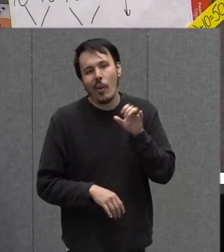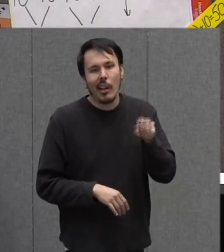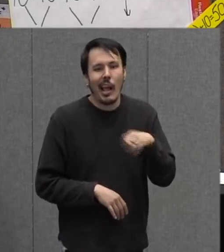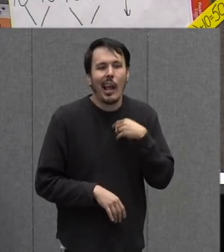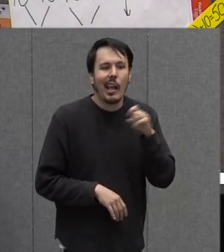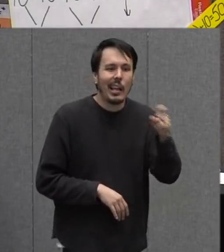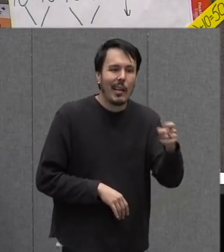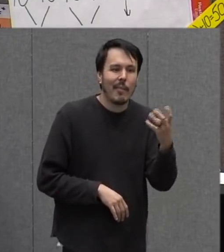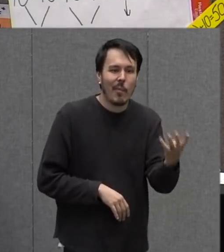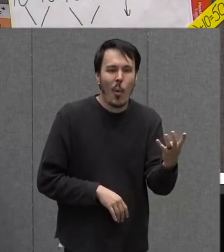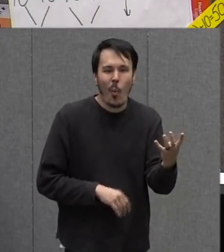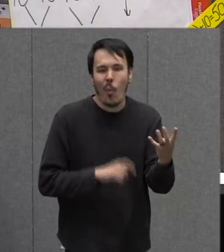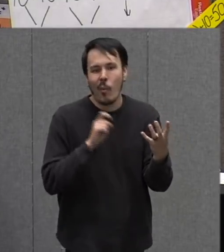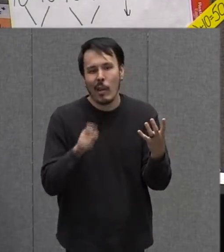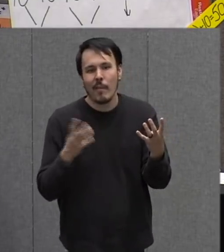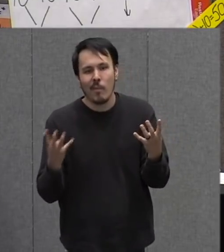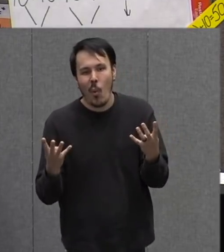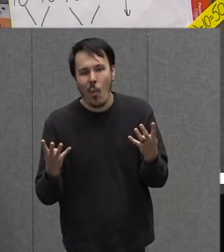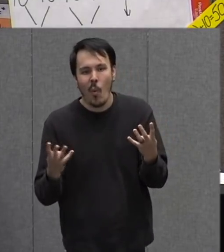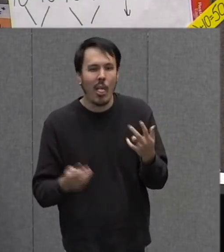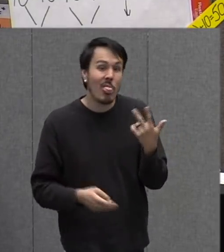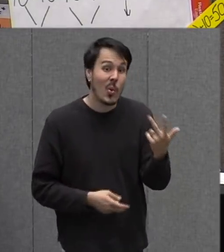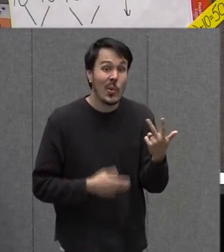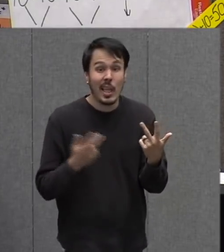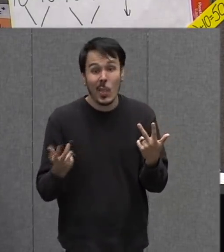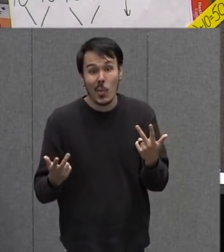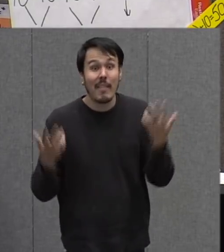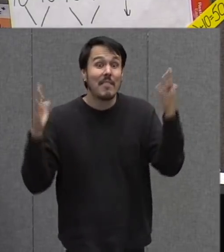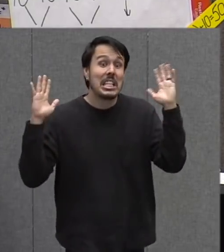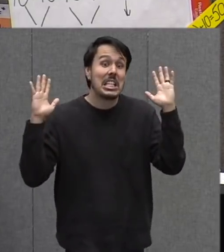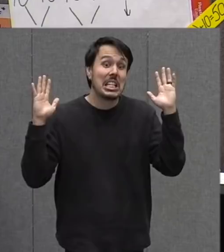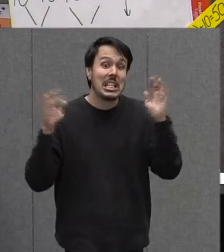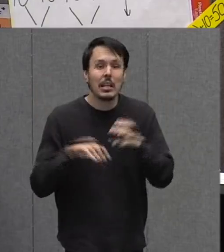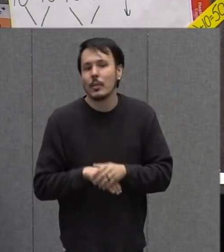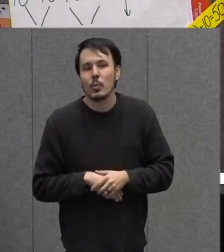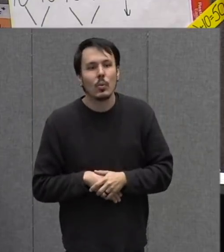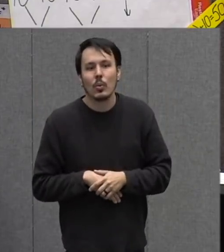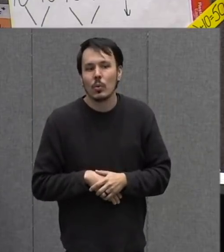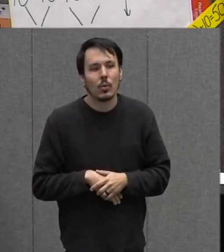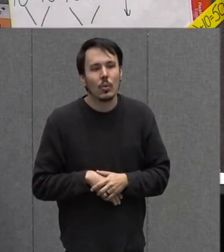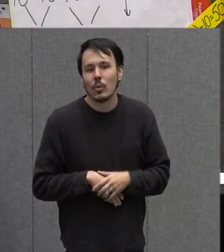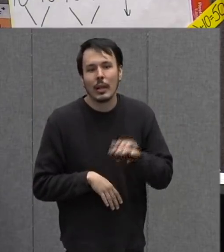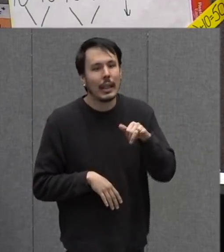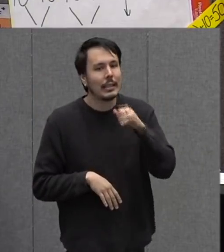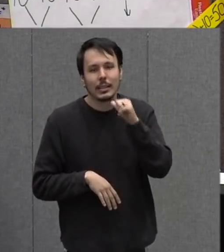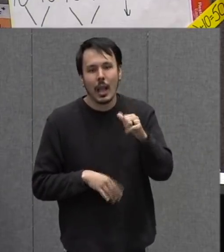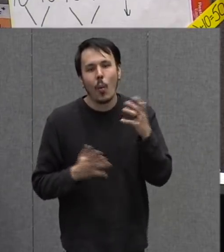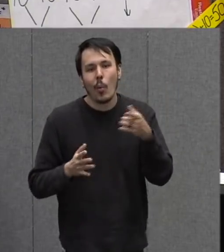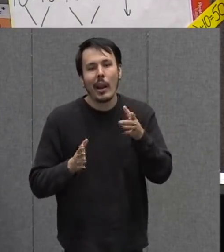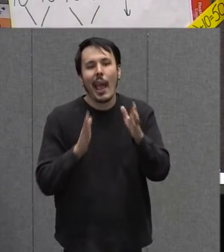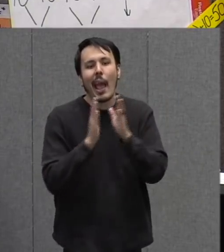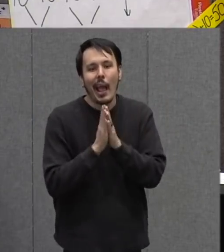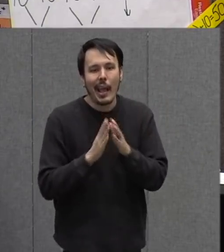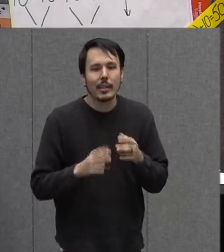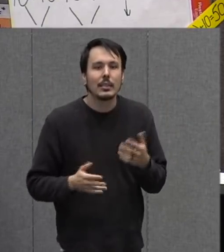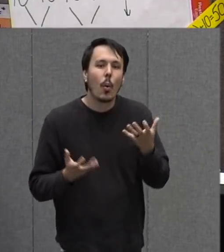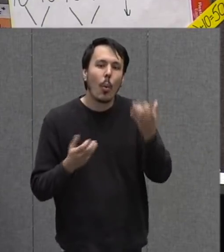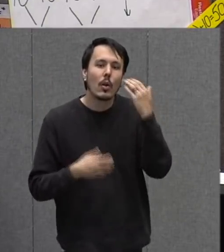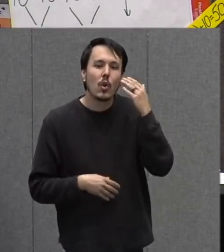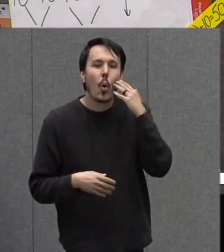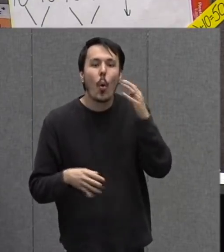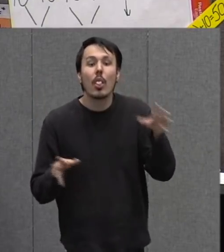4 for the 2 people and 3 and 3 and just said, I'm done. That's not what it's asking us. It's asking us for the